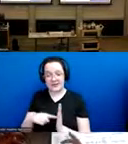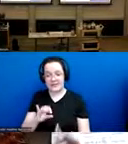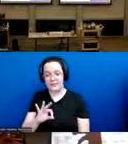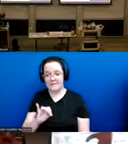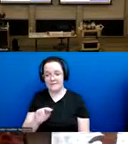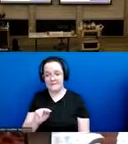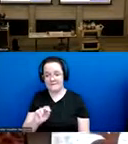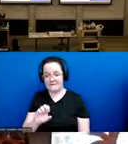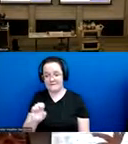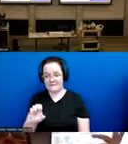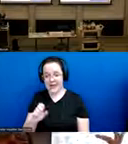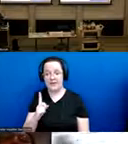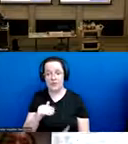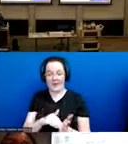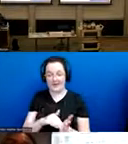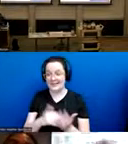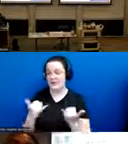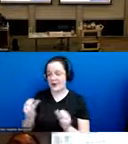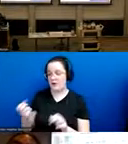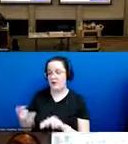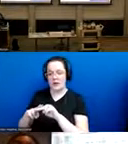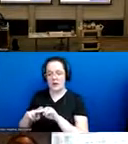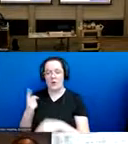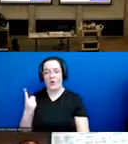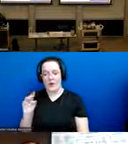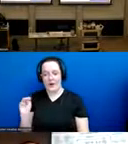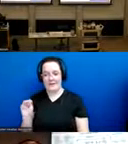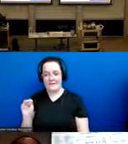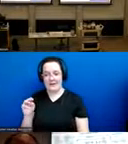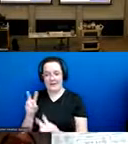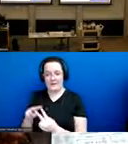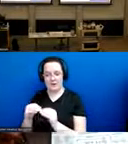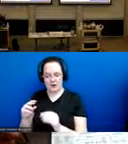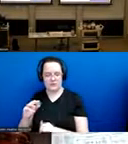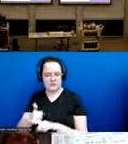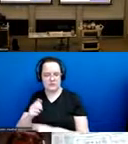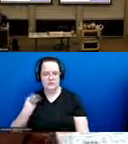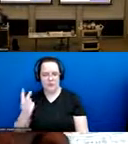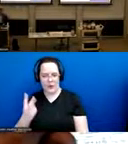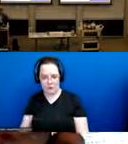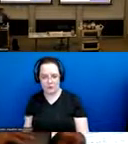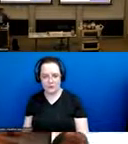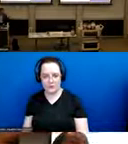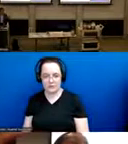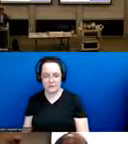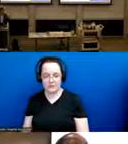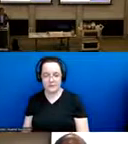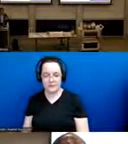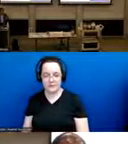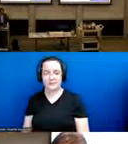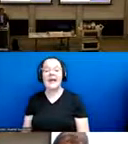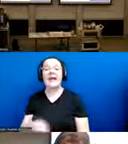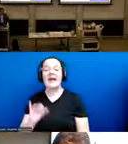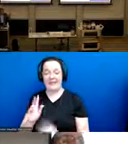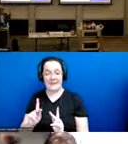then 1 million pairs more than what we normally get without cavities, right? And that's what people think that we can get